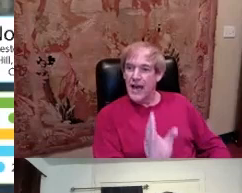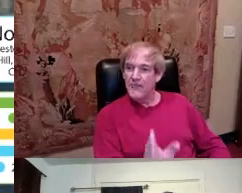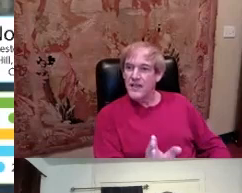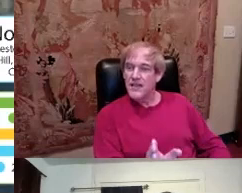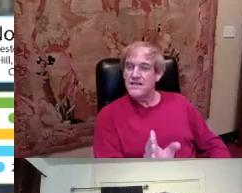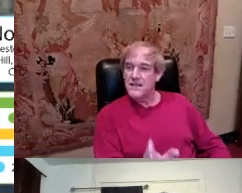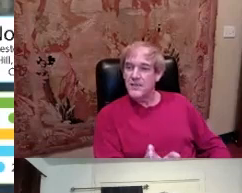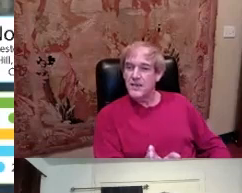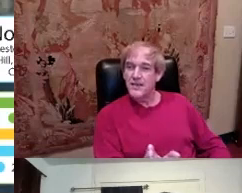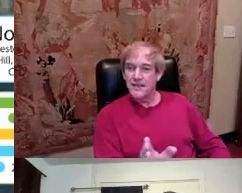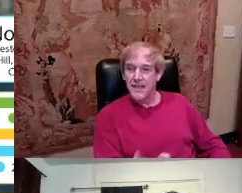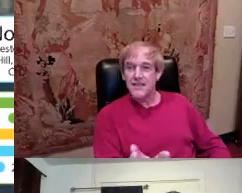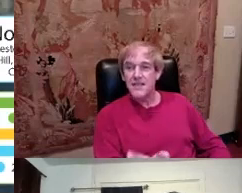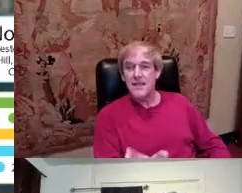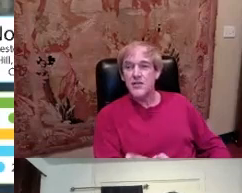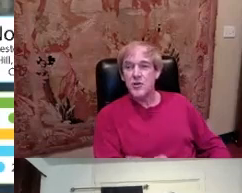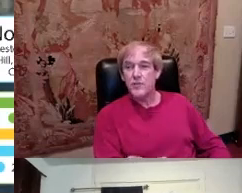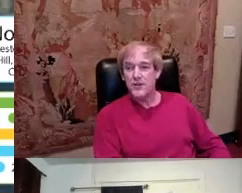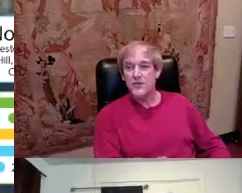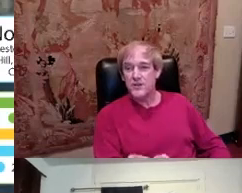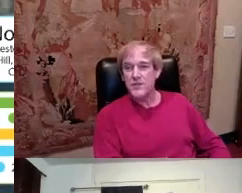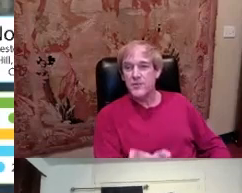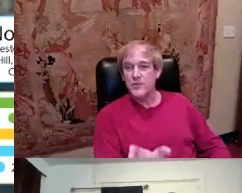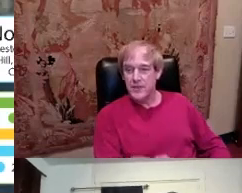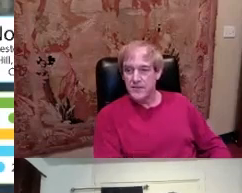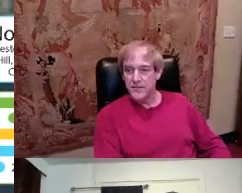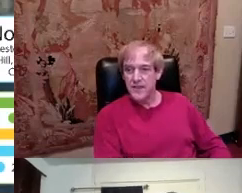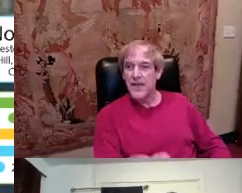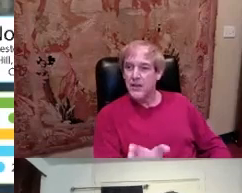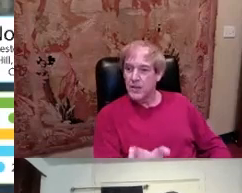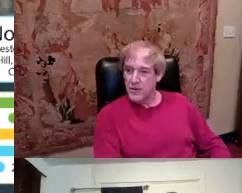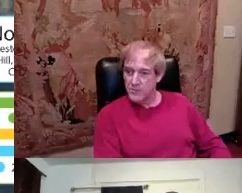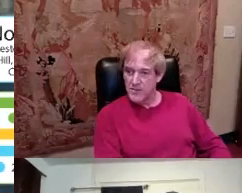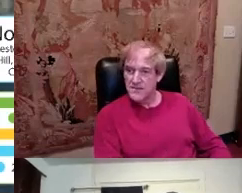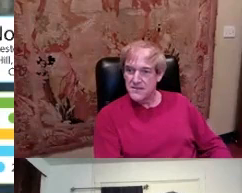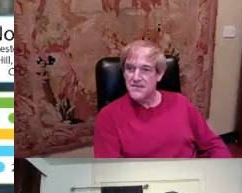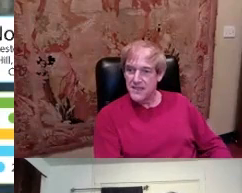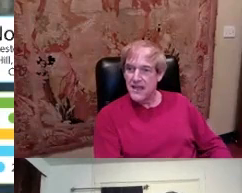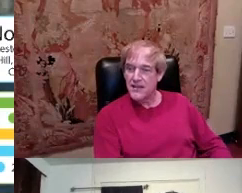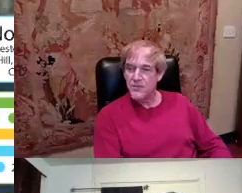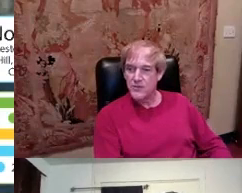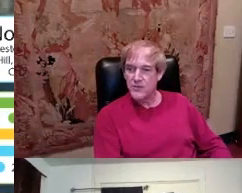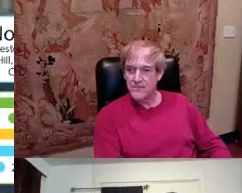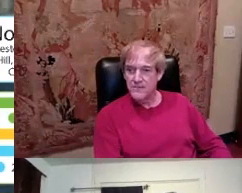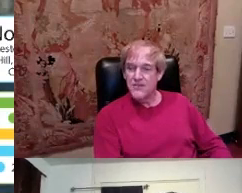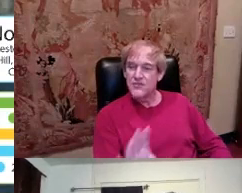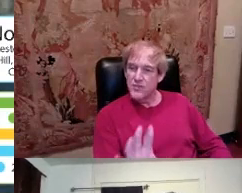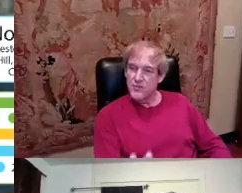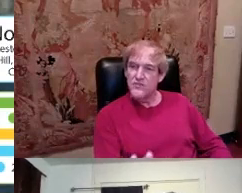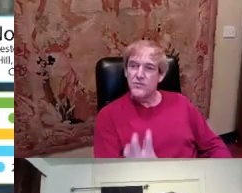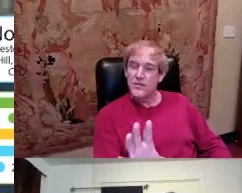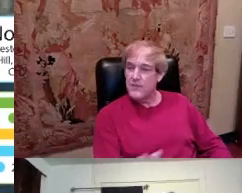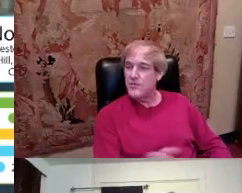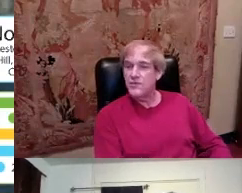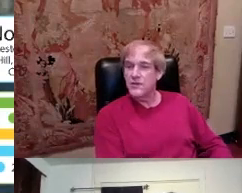are advocating something that they think they know better than the people who live and operate businesses in that community. So those